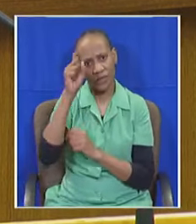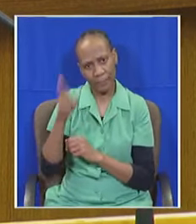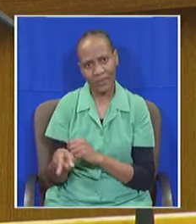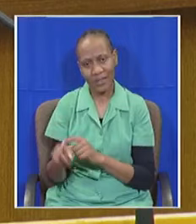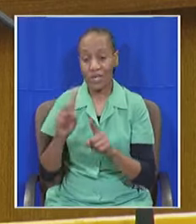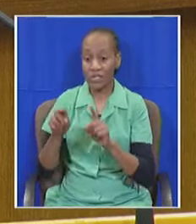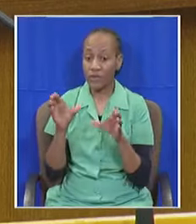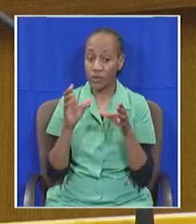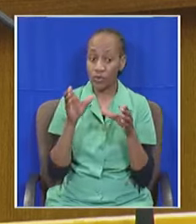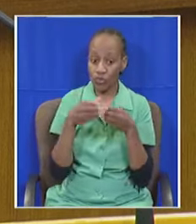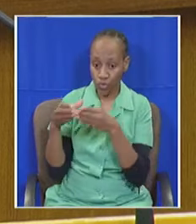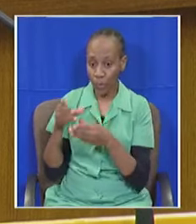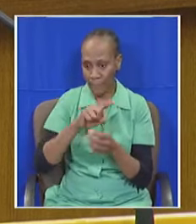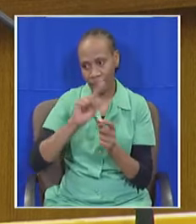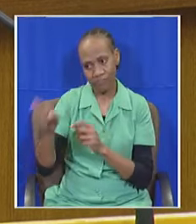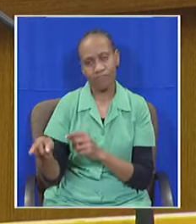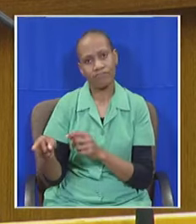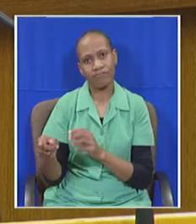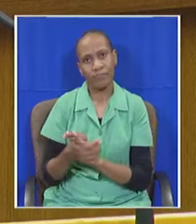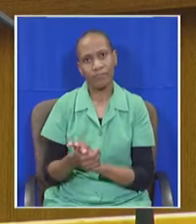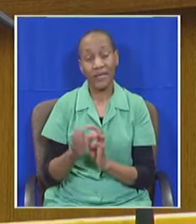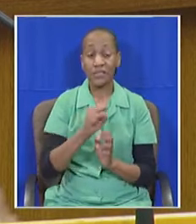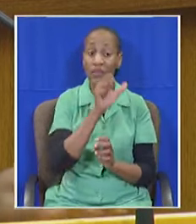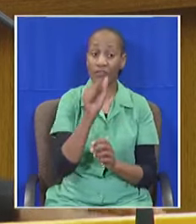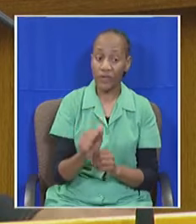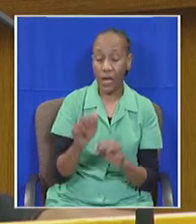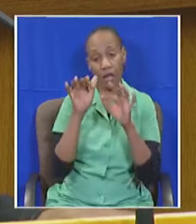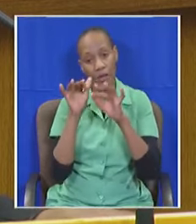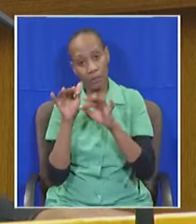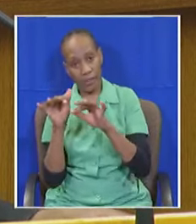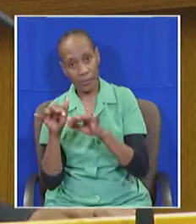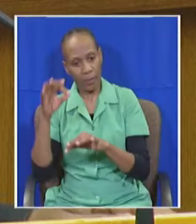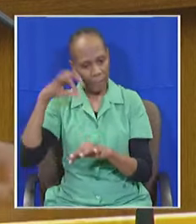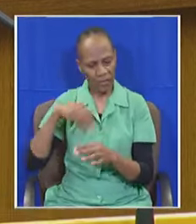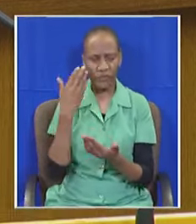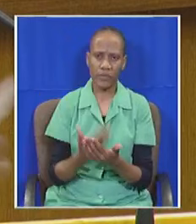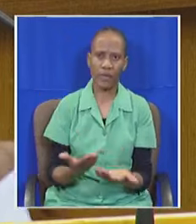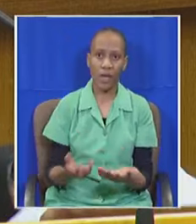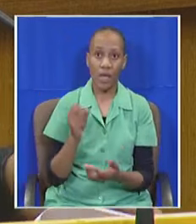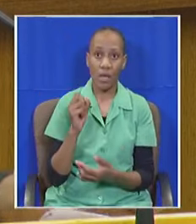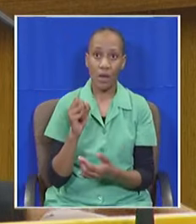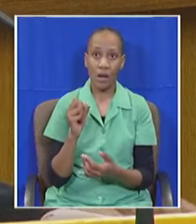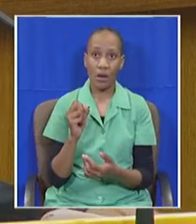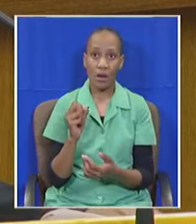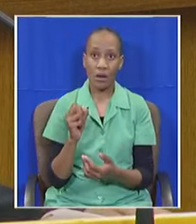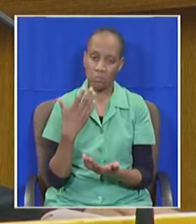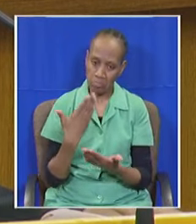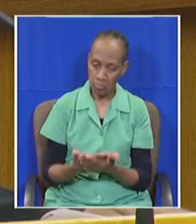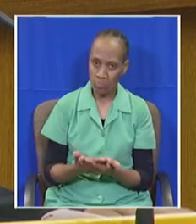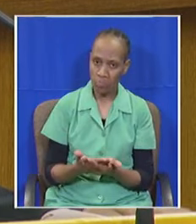relevant portfolios. The benefits for South Africa and our people of actively participating in this frontier